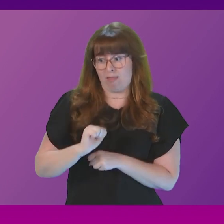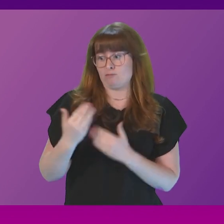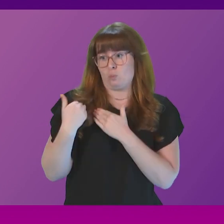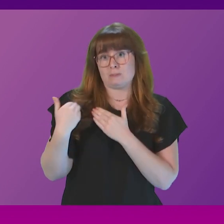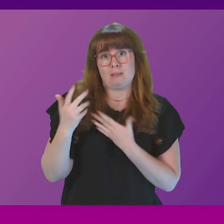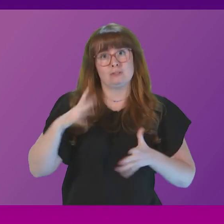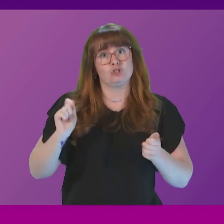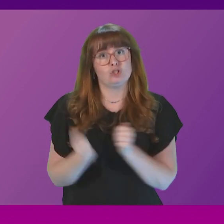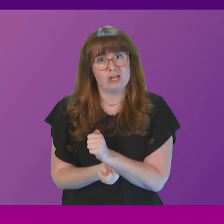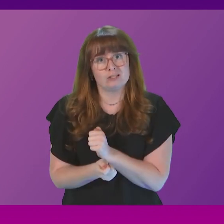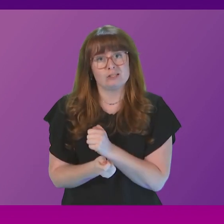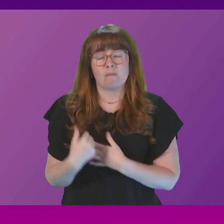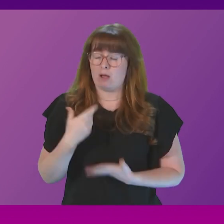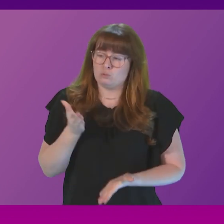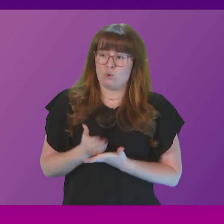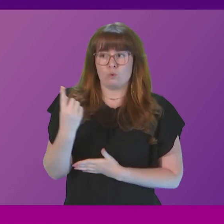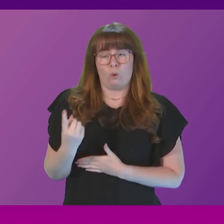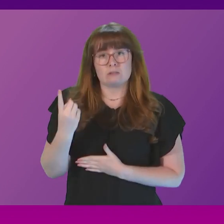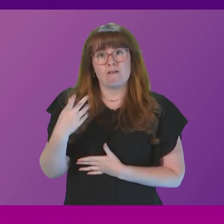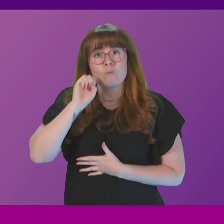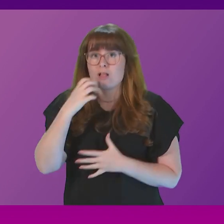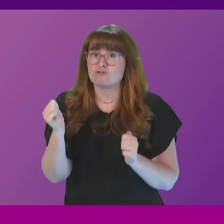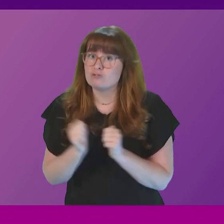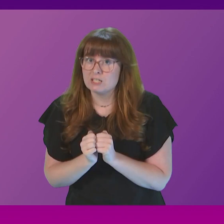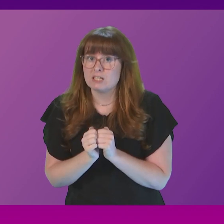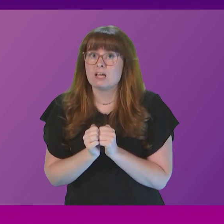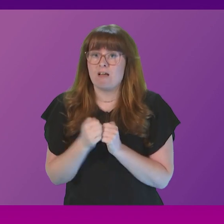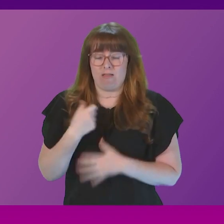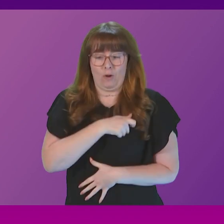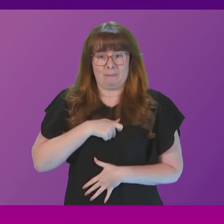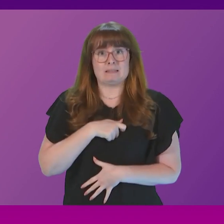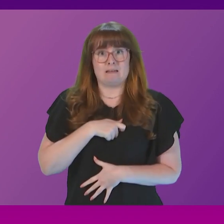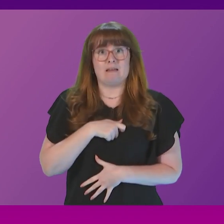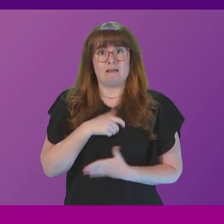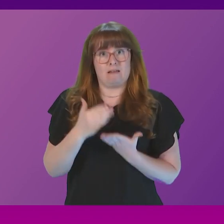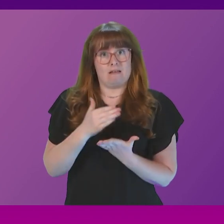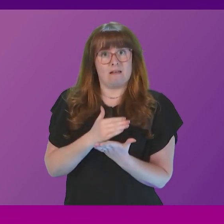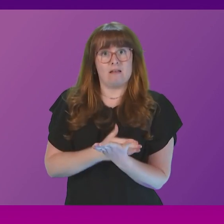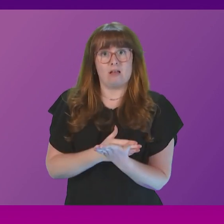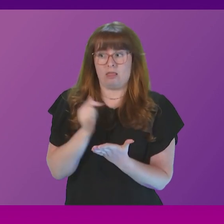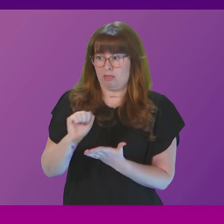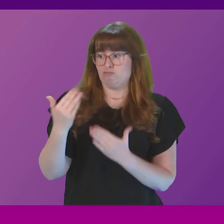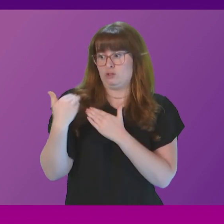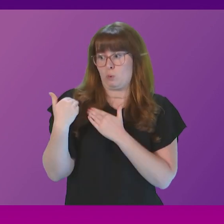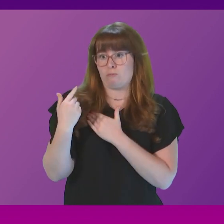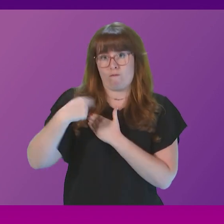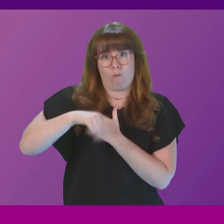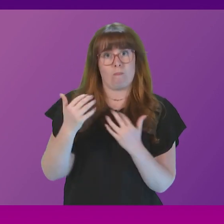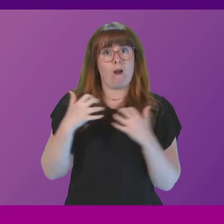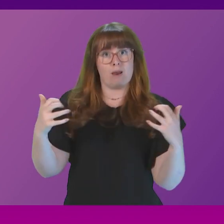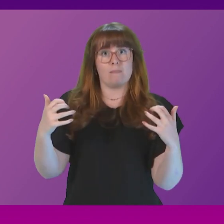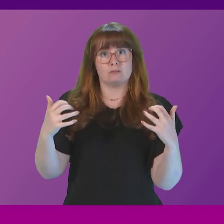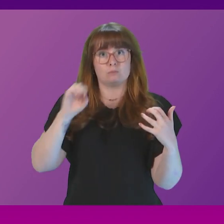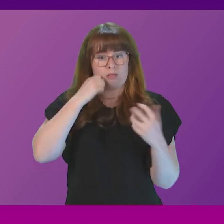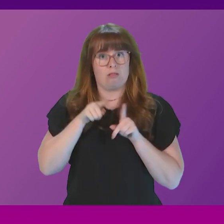responsibilities. I'm sure, as First Minister, you will agree that the committee remits are the responsibility of this Parliament